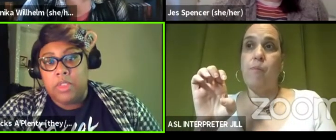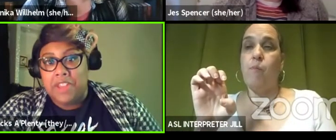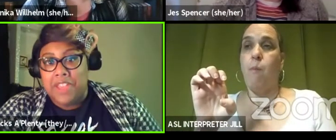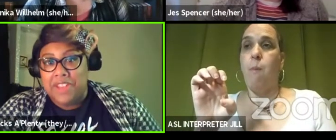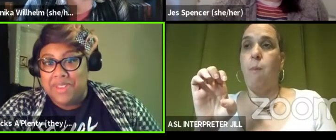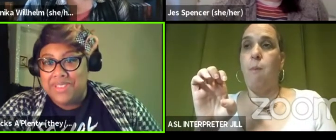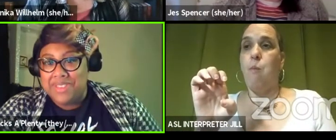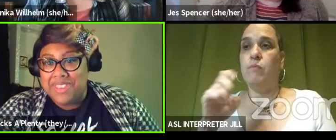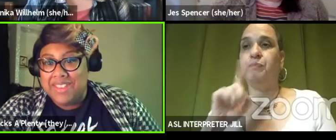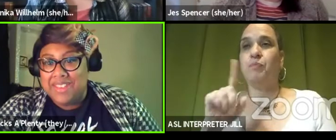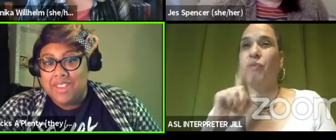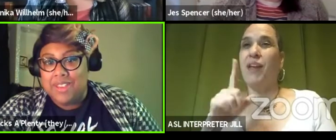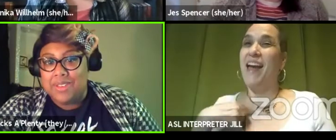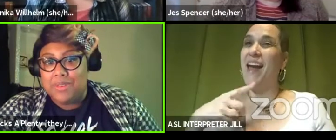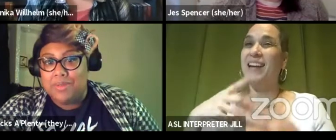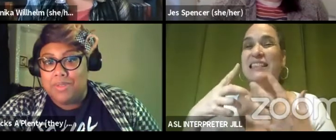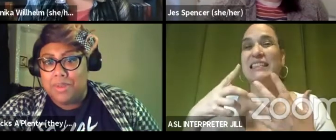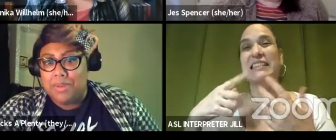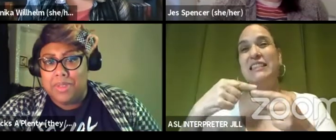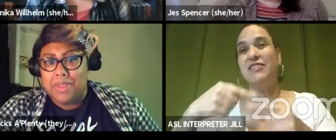I really kind of had to wrestle with that. Like,